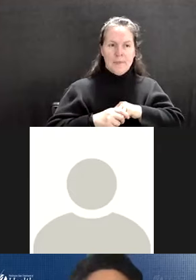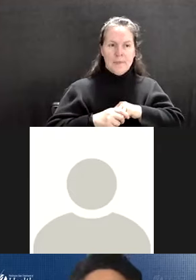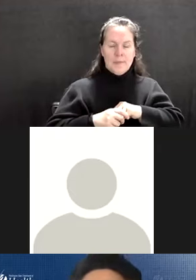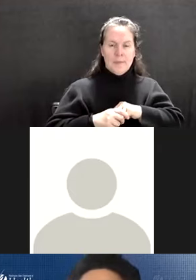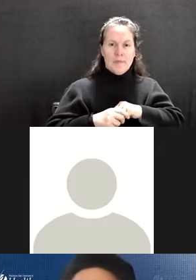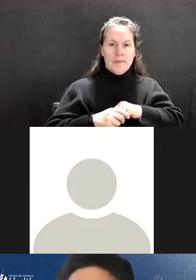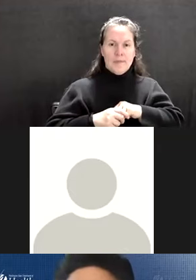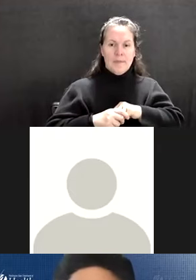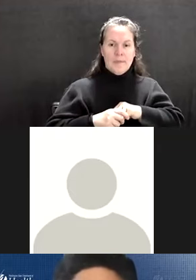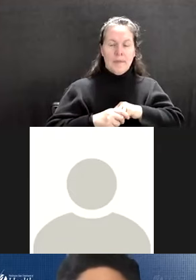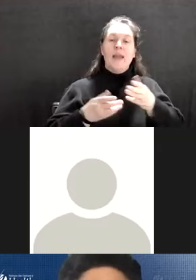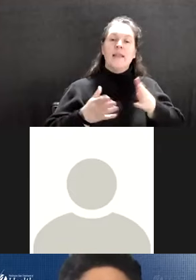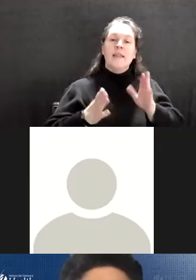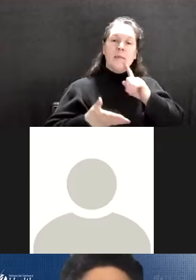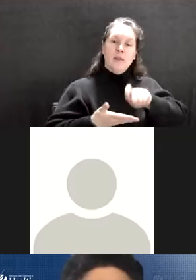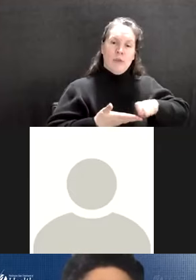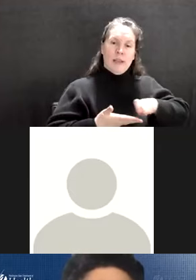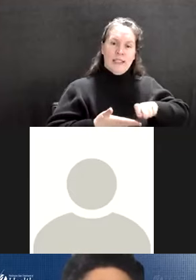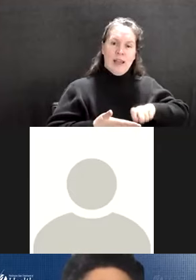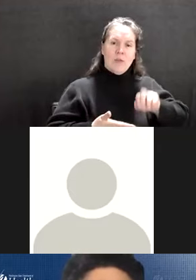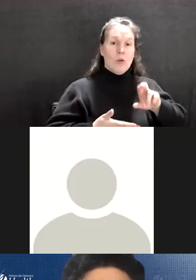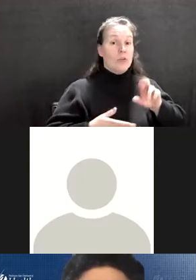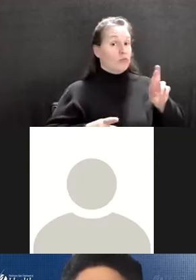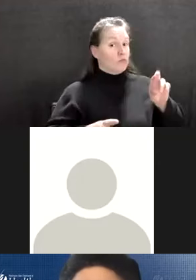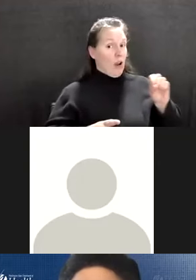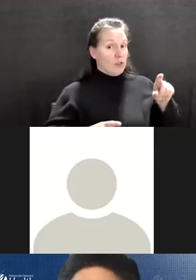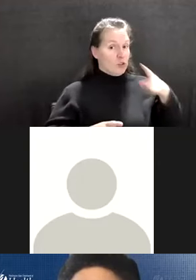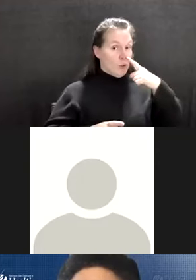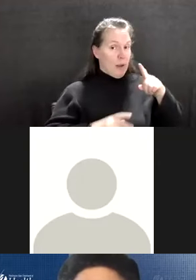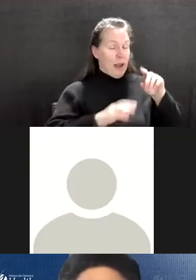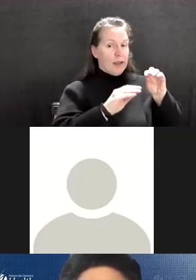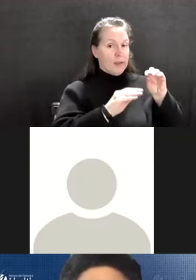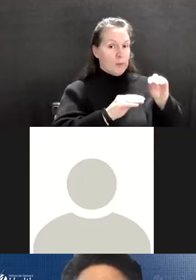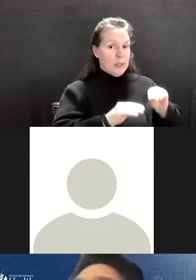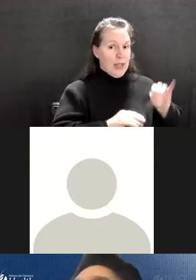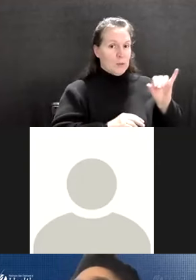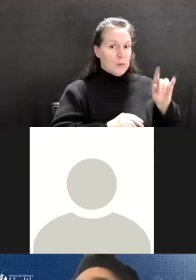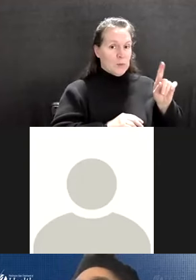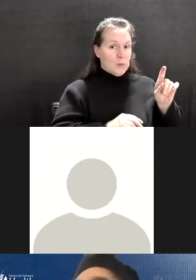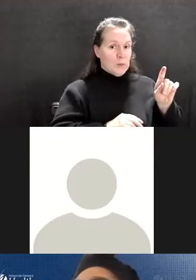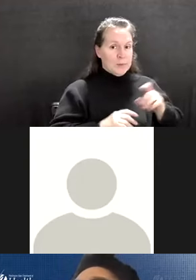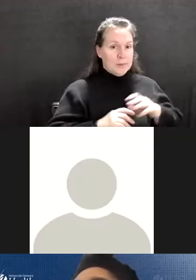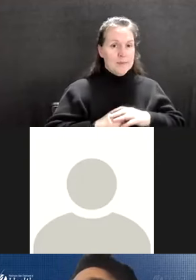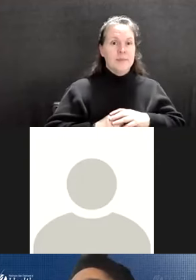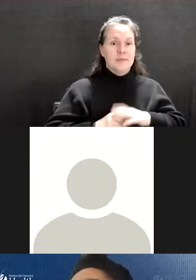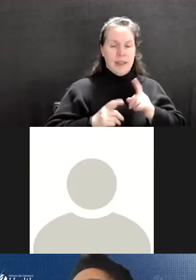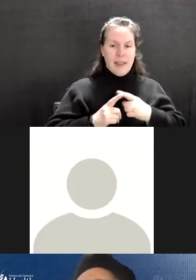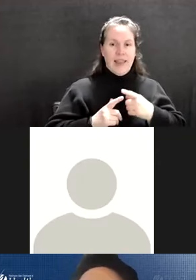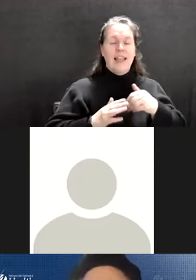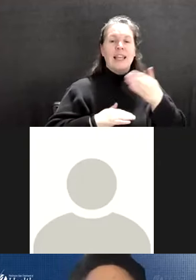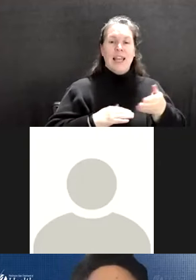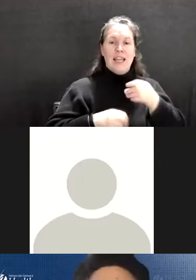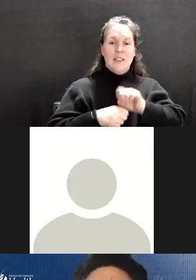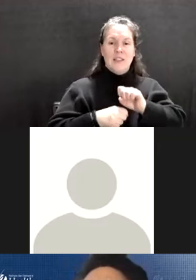So let me write that down, or maybe even Ross, you can write that down as well. And the next